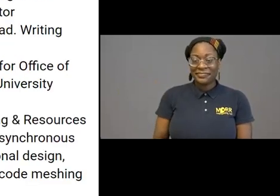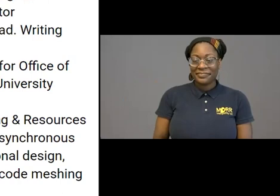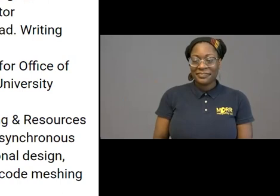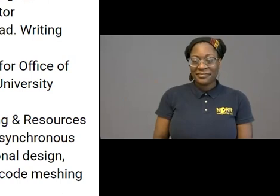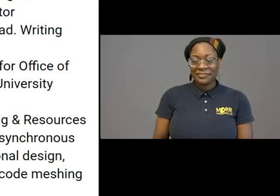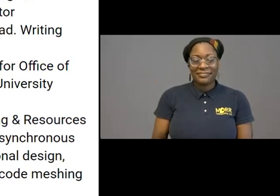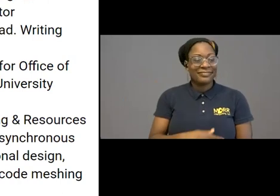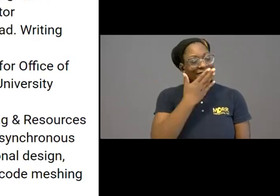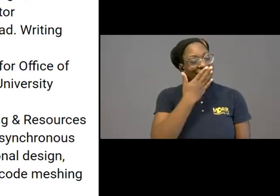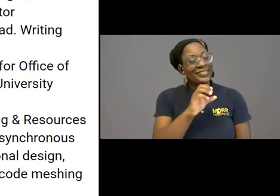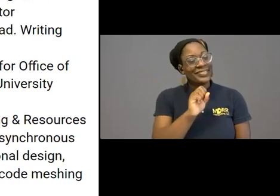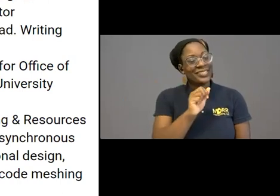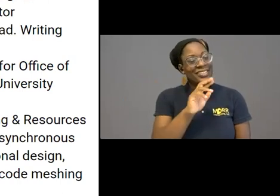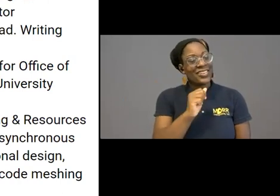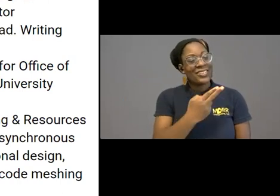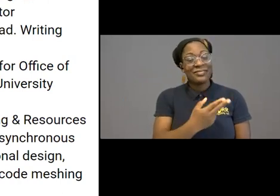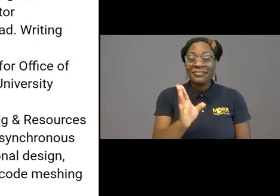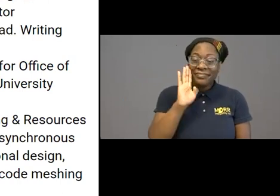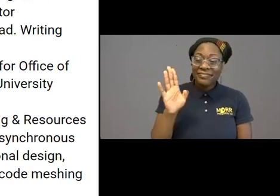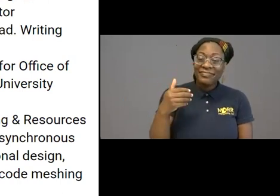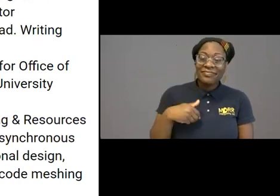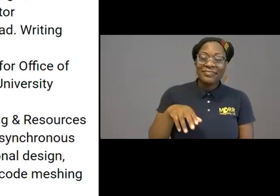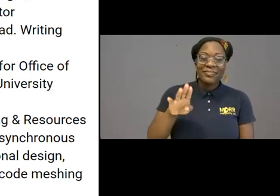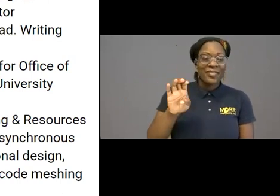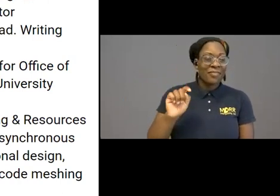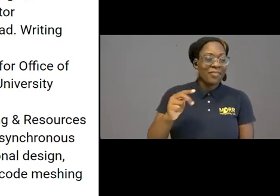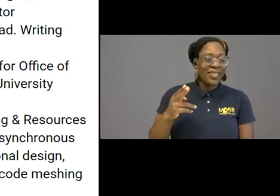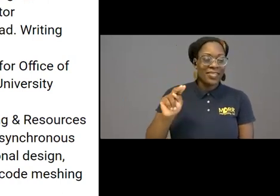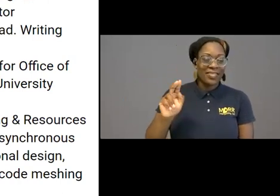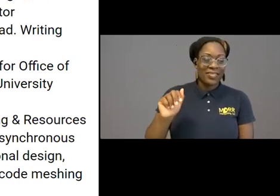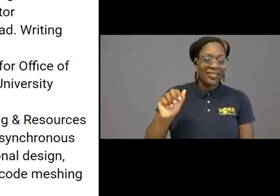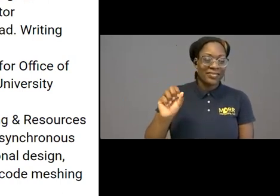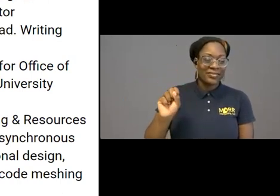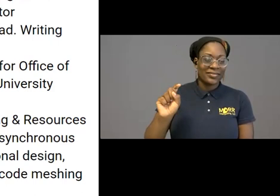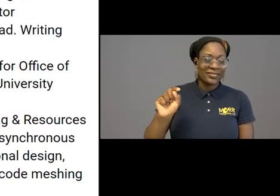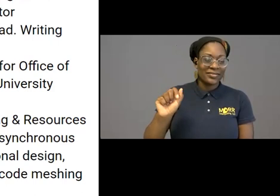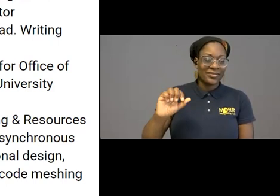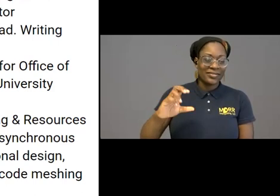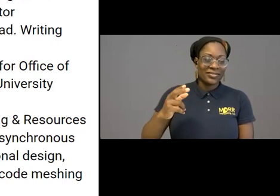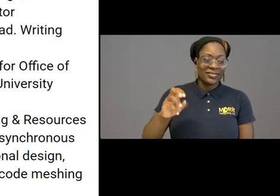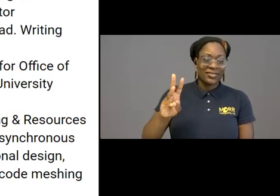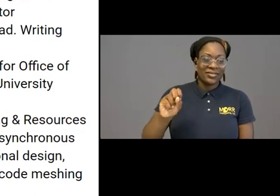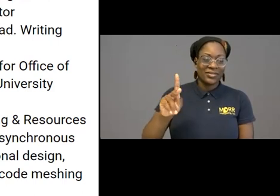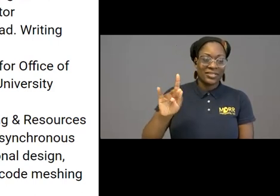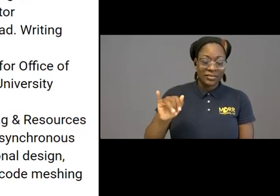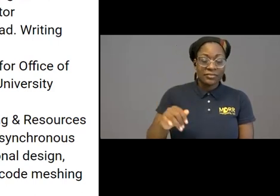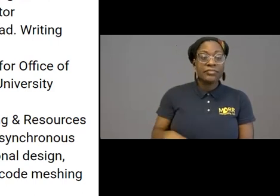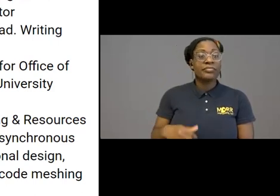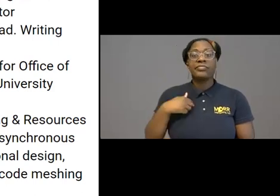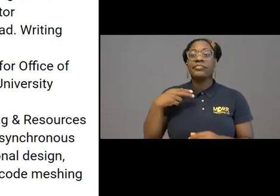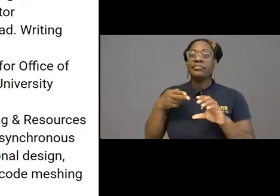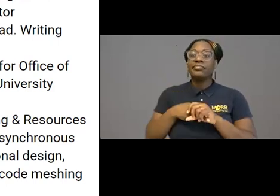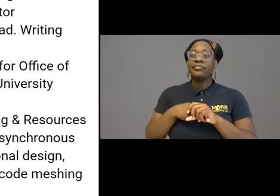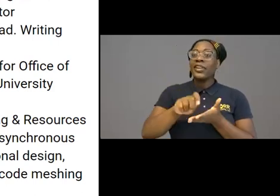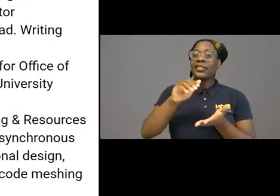Thanks, Sarah. Hi, all. I am Beth Nastachowski, and I've been working writing centers since I was an undergraduate tutor. I've been